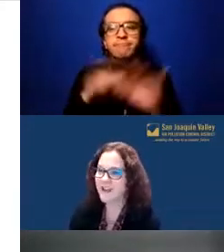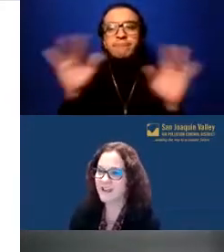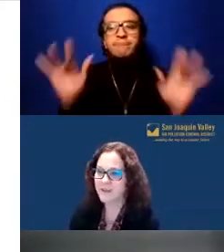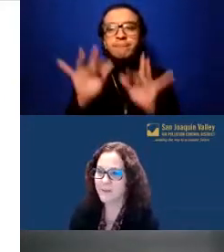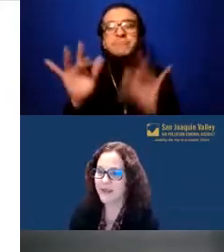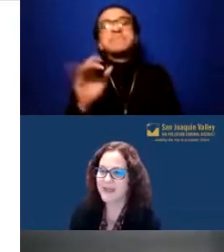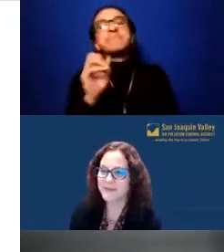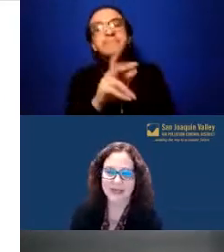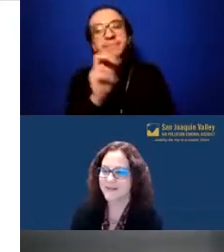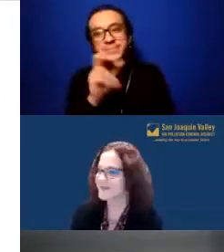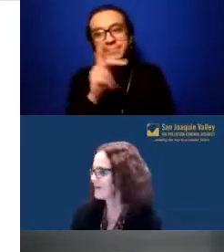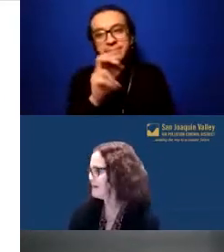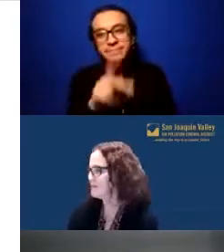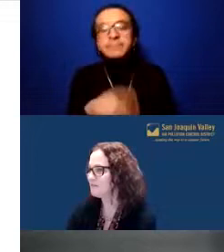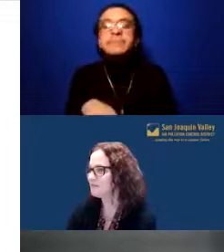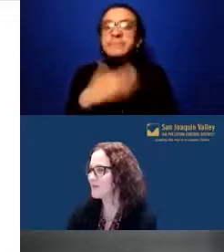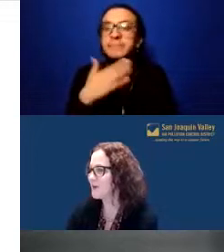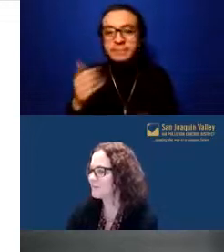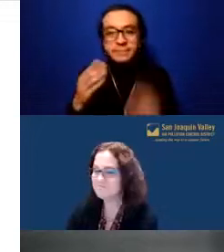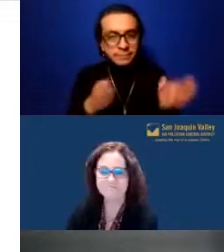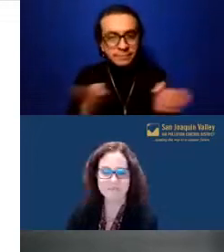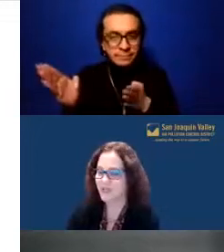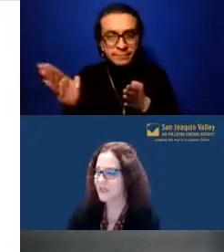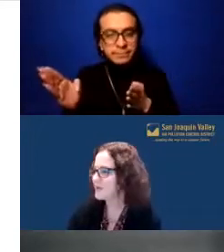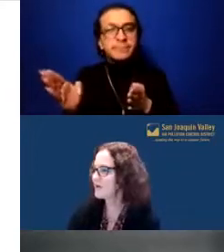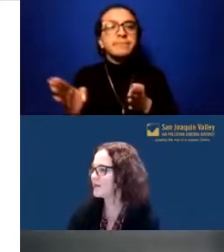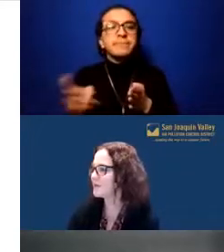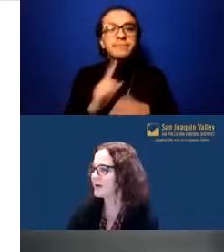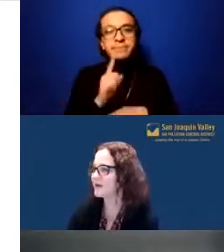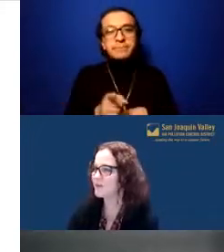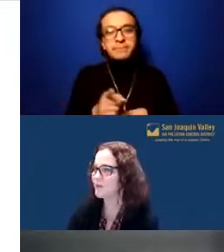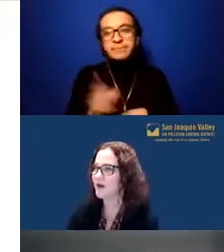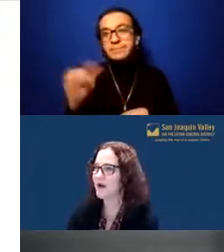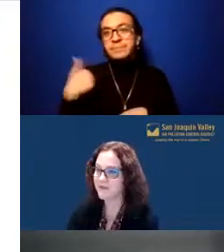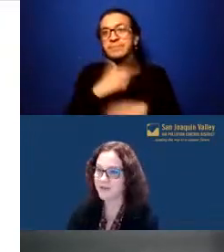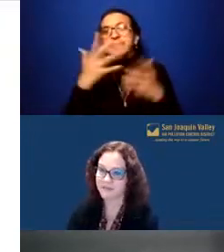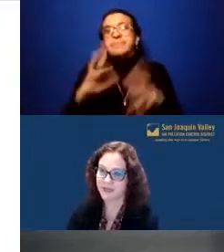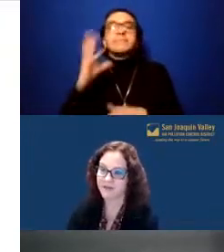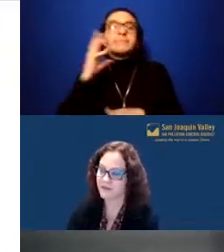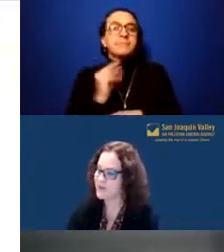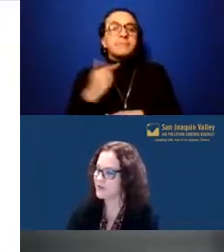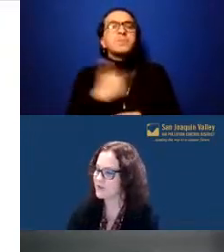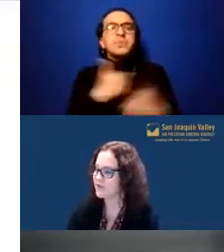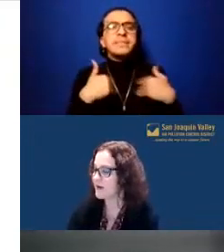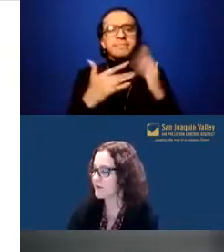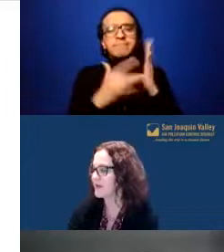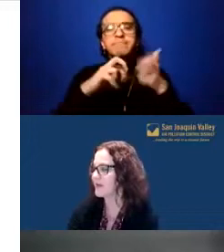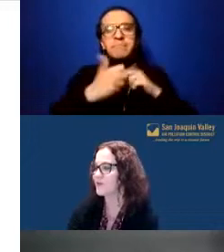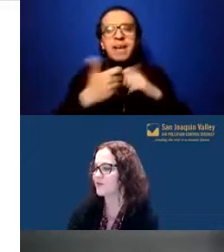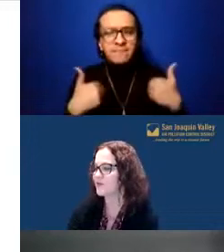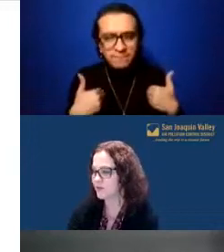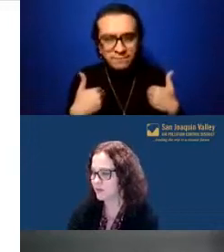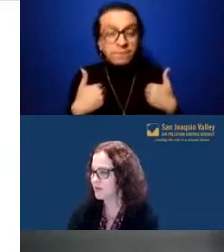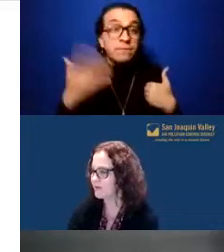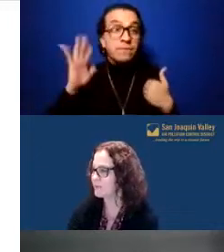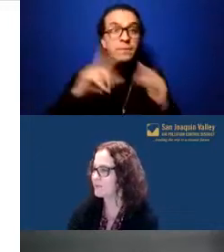so, and the best late plans, much like we already experienced, we often have technical issues. In the very beginning, we used